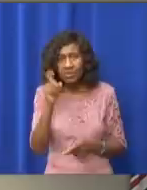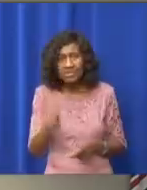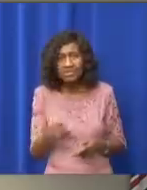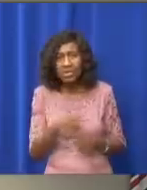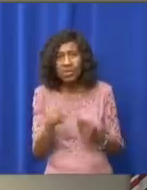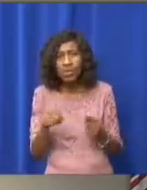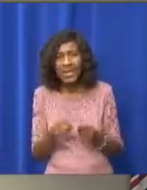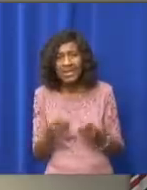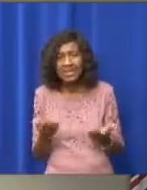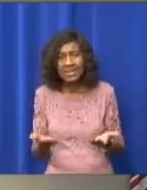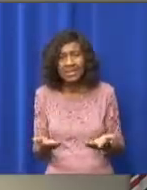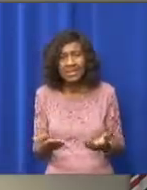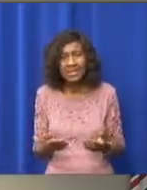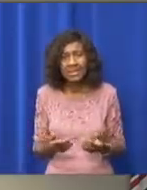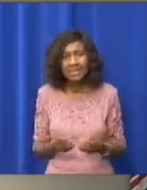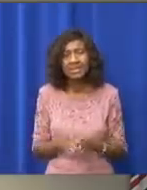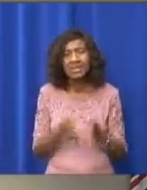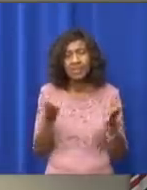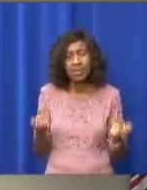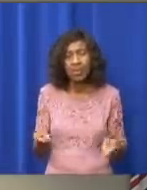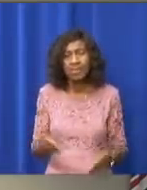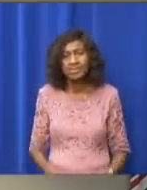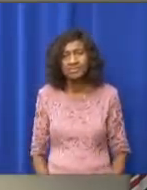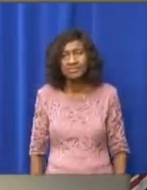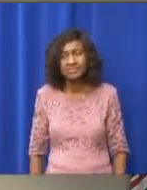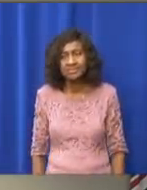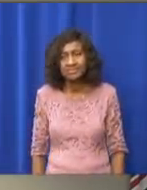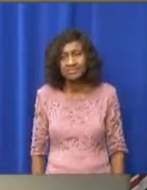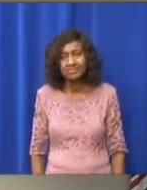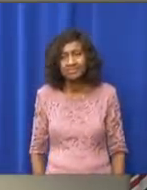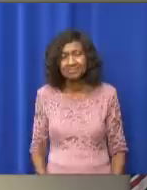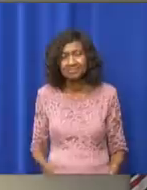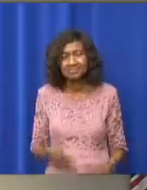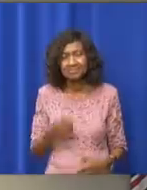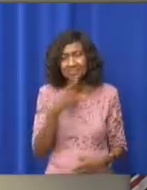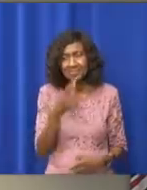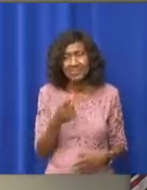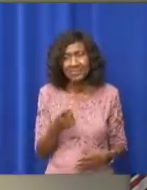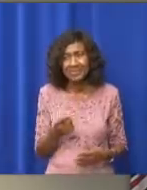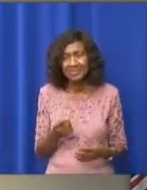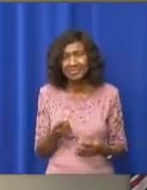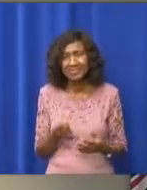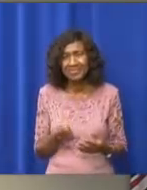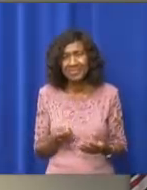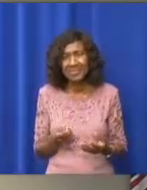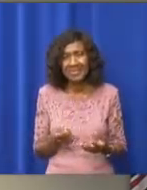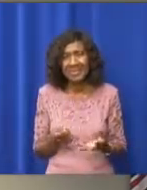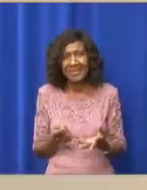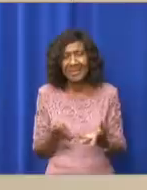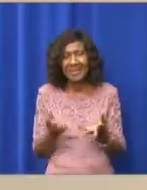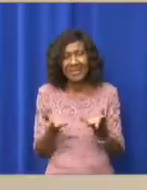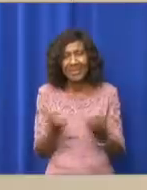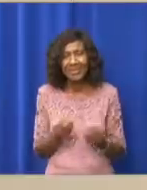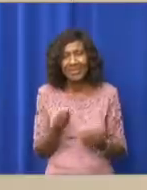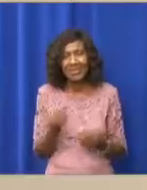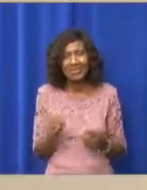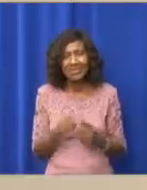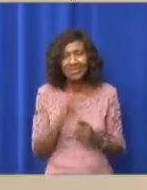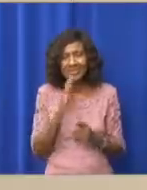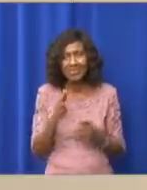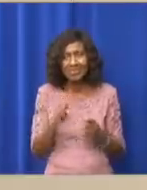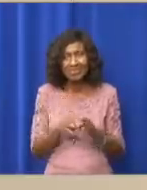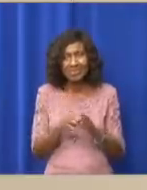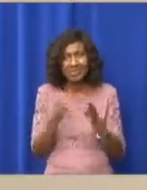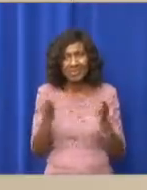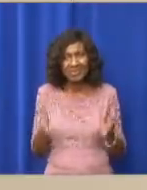to, right, be open. Lord knows I would like to. I would like them to be open too. This is